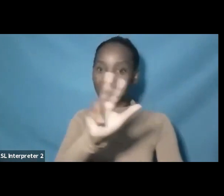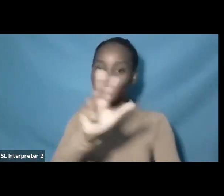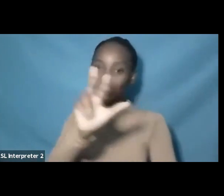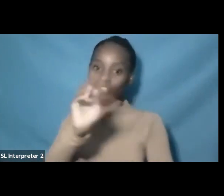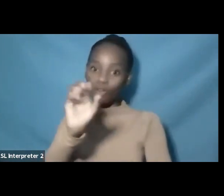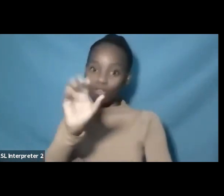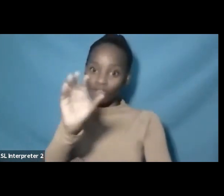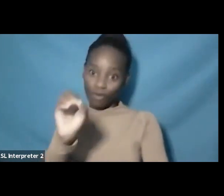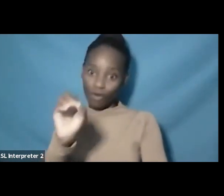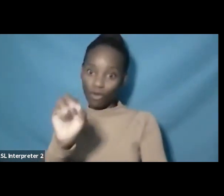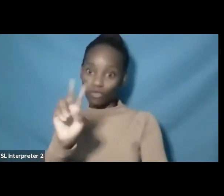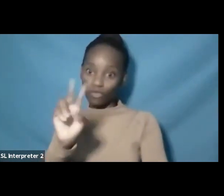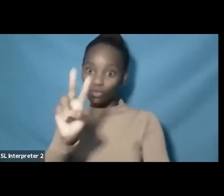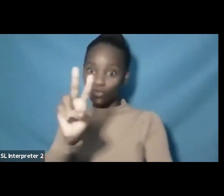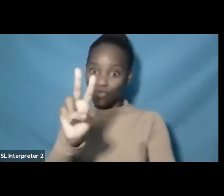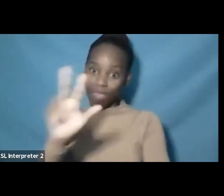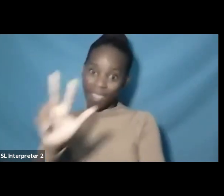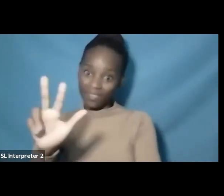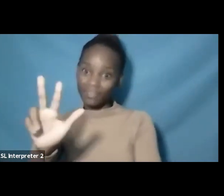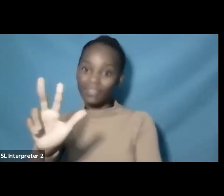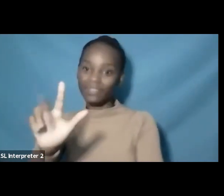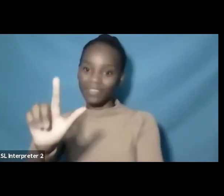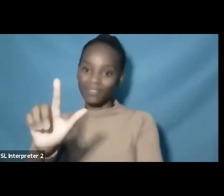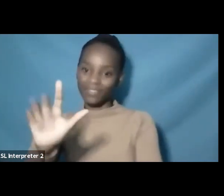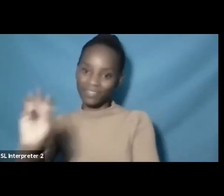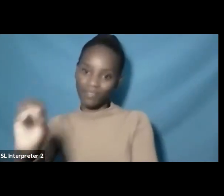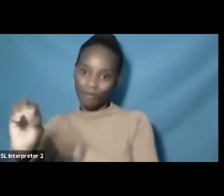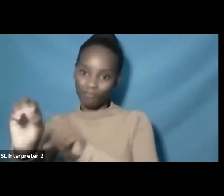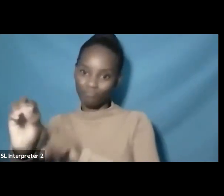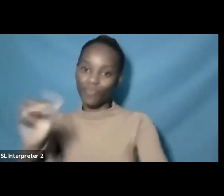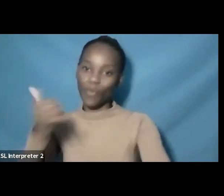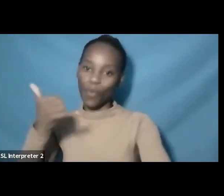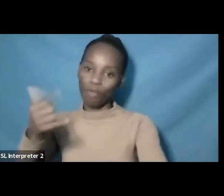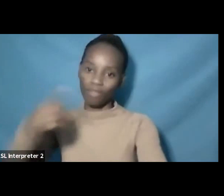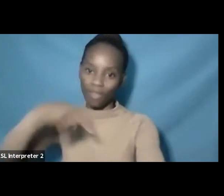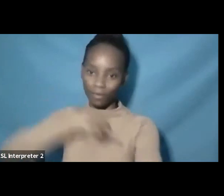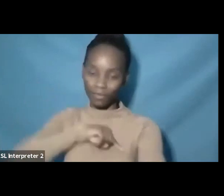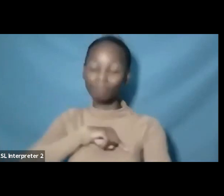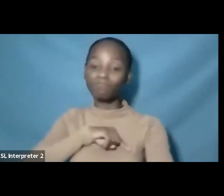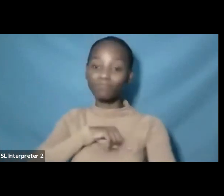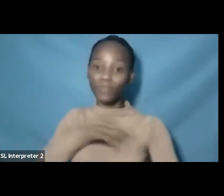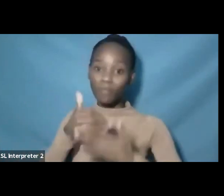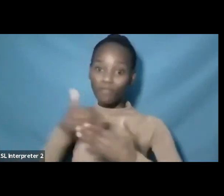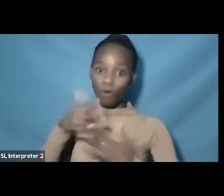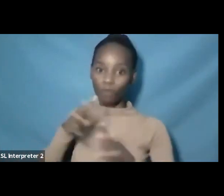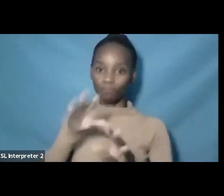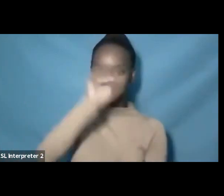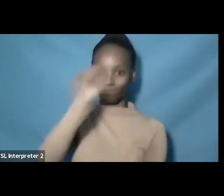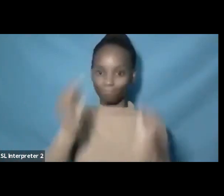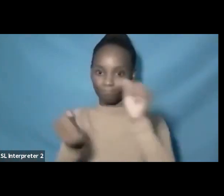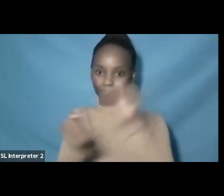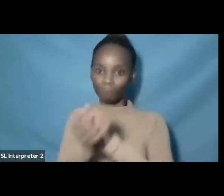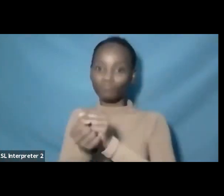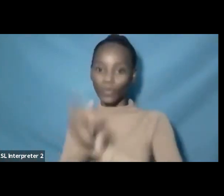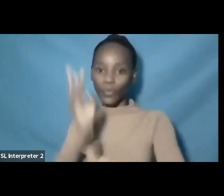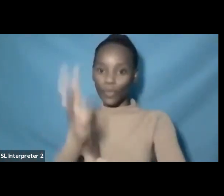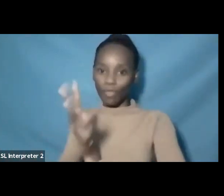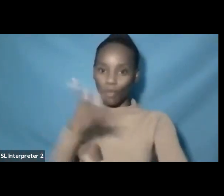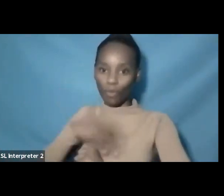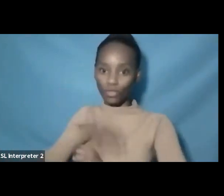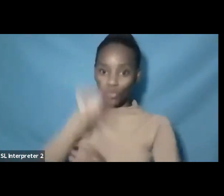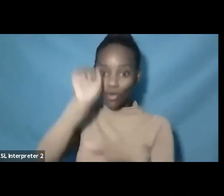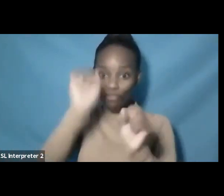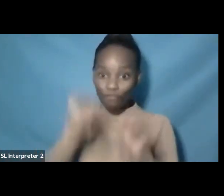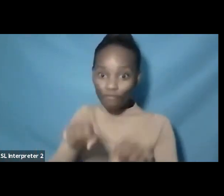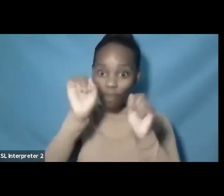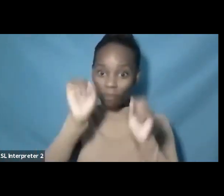0800-002870. Before we can close, I want to confirm that this is not the end of our journey. We will continue with